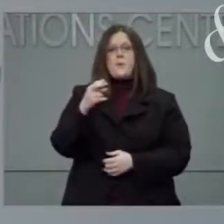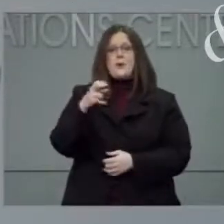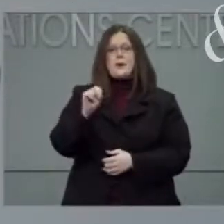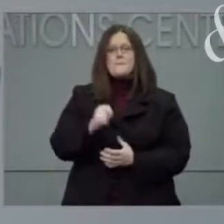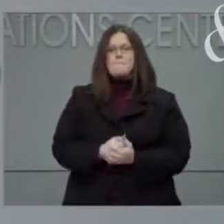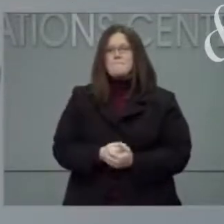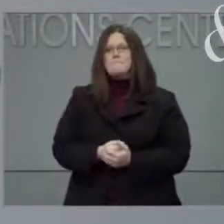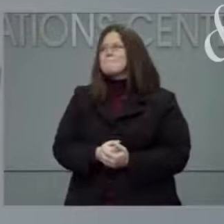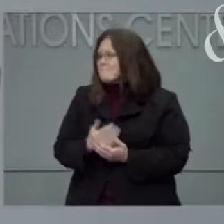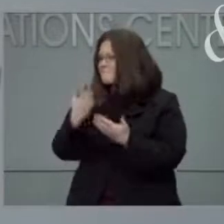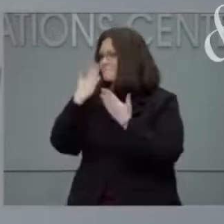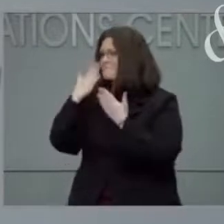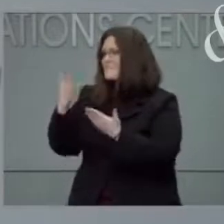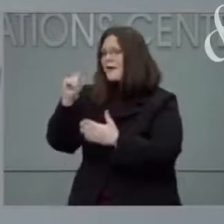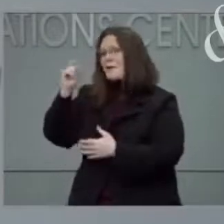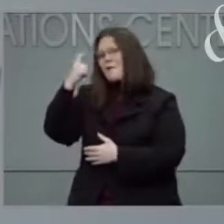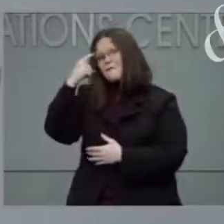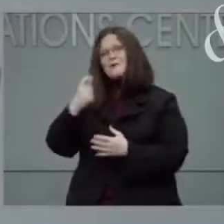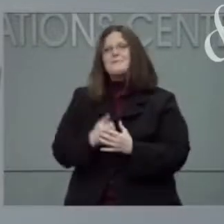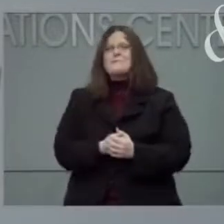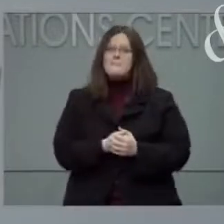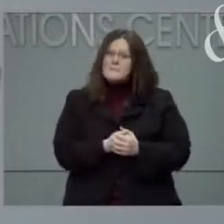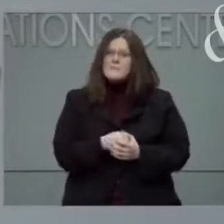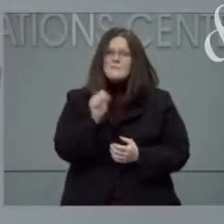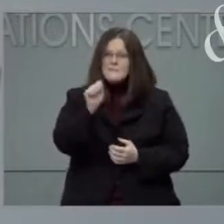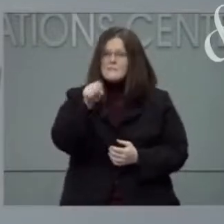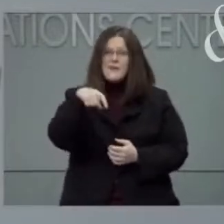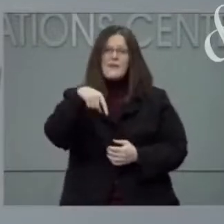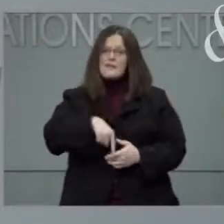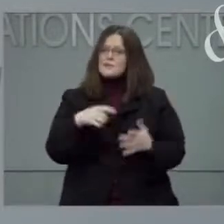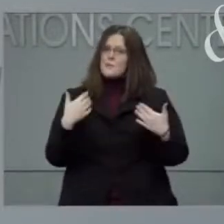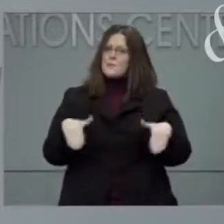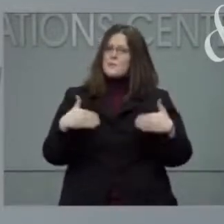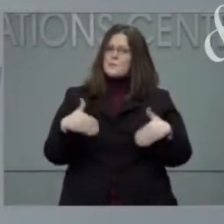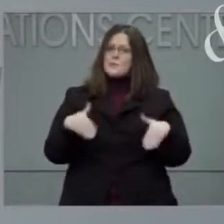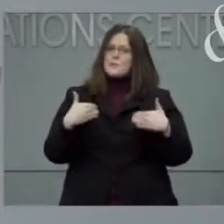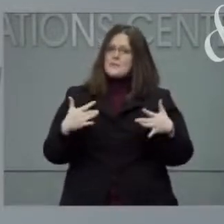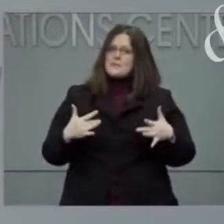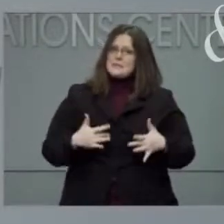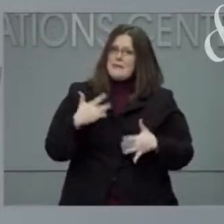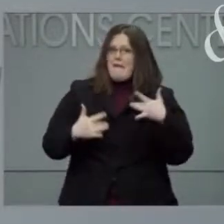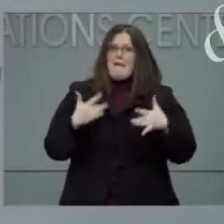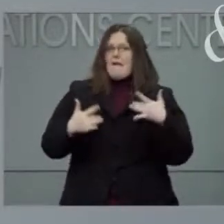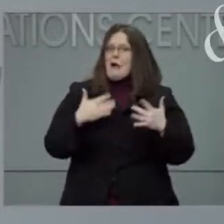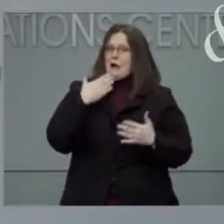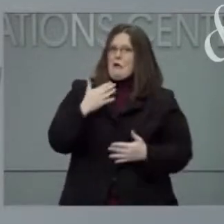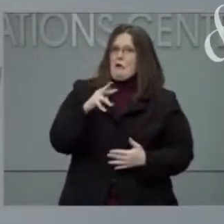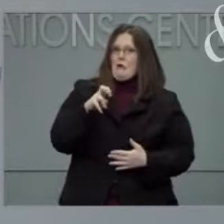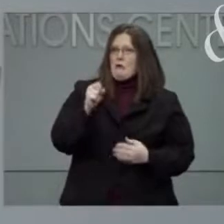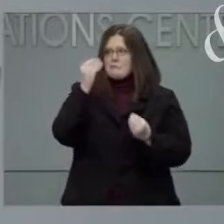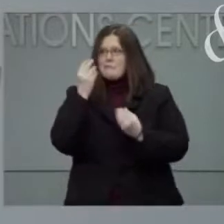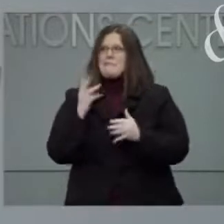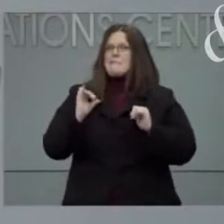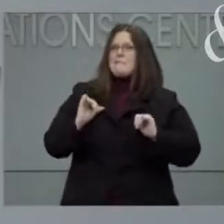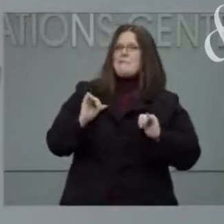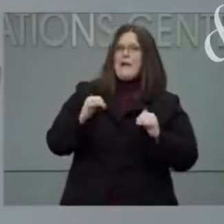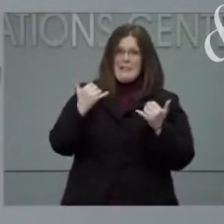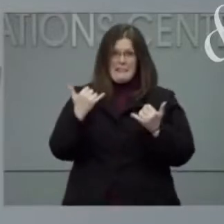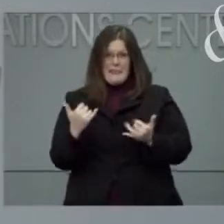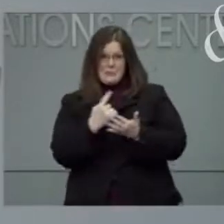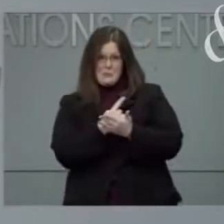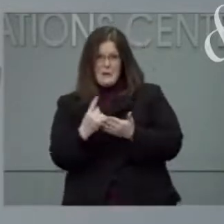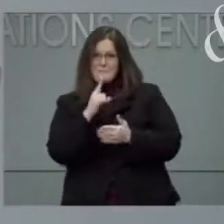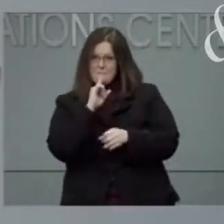Well, thank you, Governor. This is a really exciting moment. This weekend, the federal government authorized the Johnson &